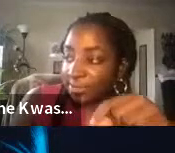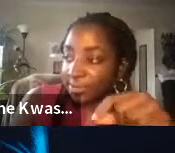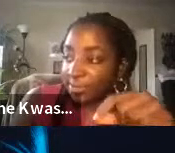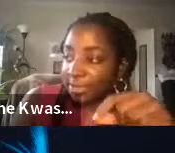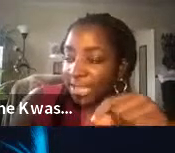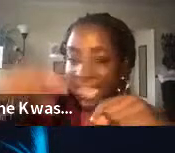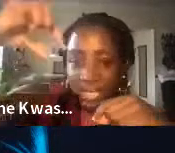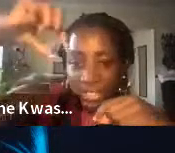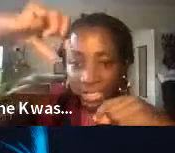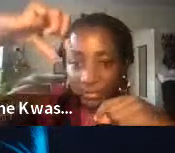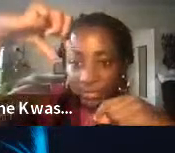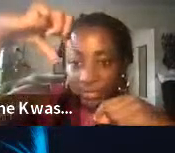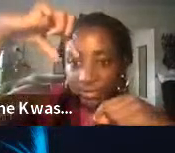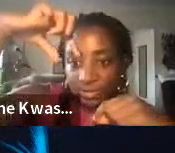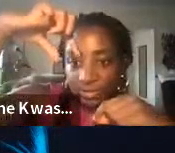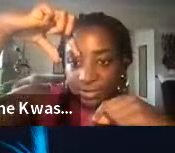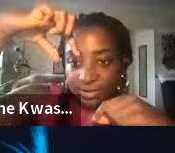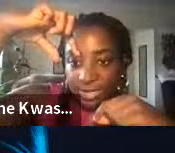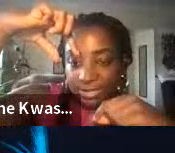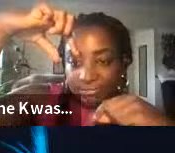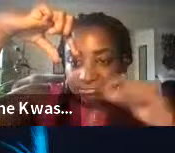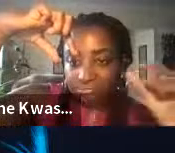these little N-shaped